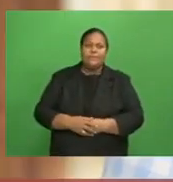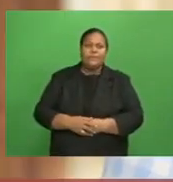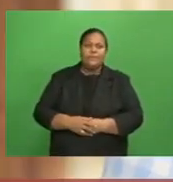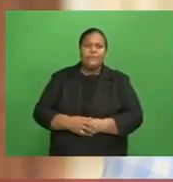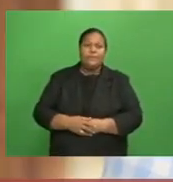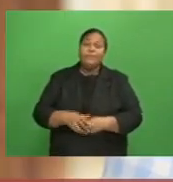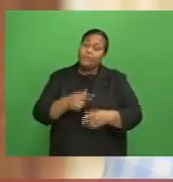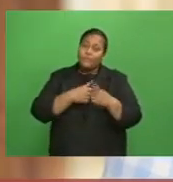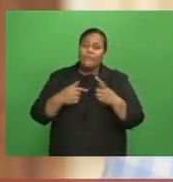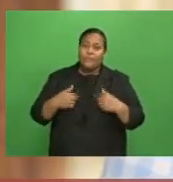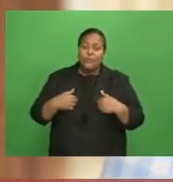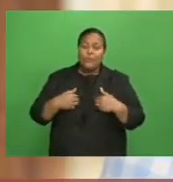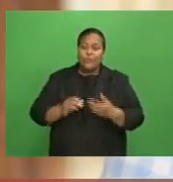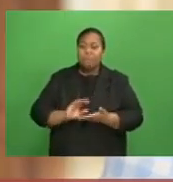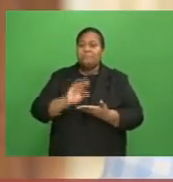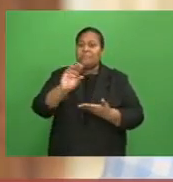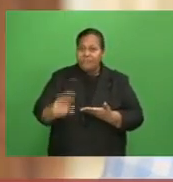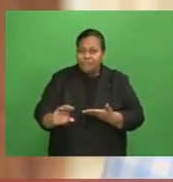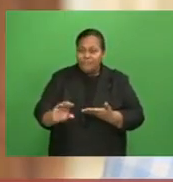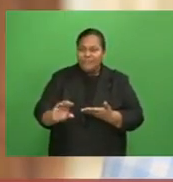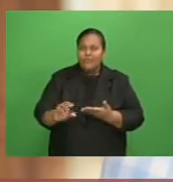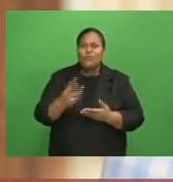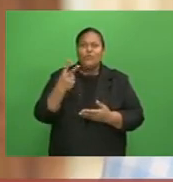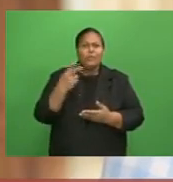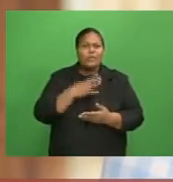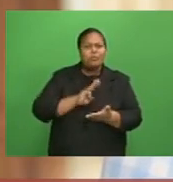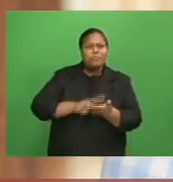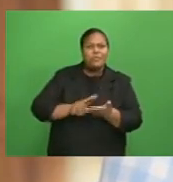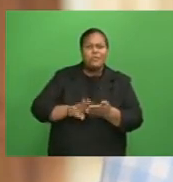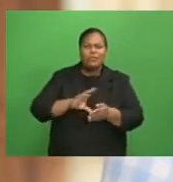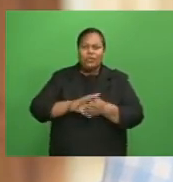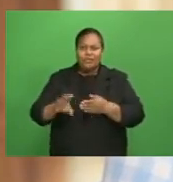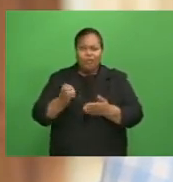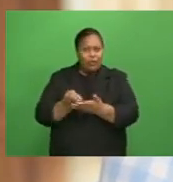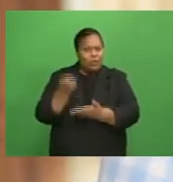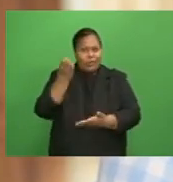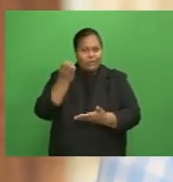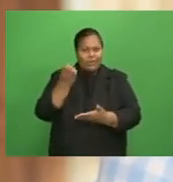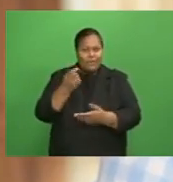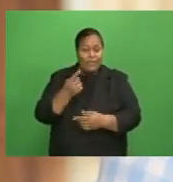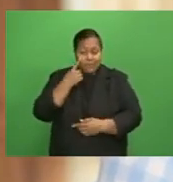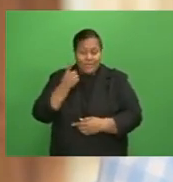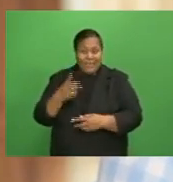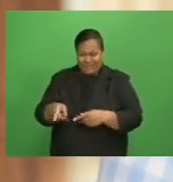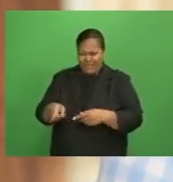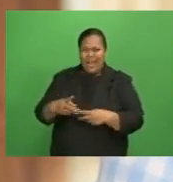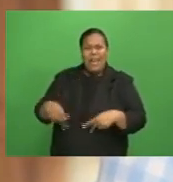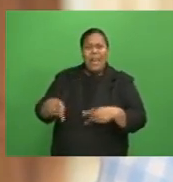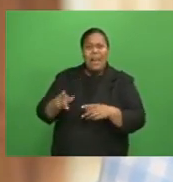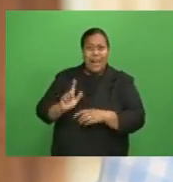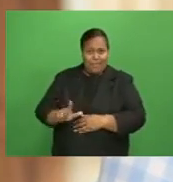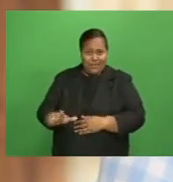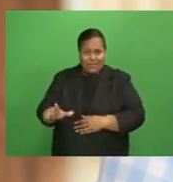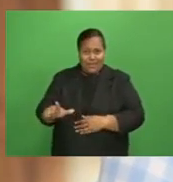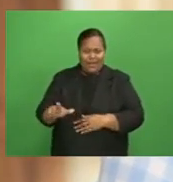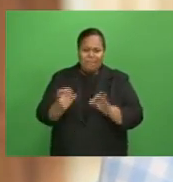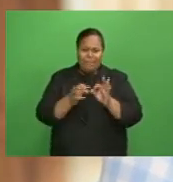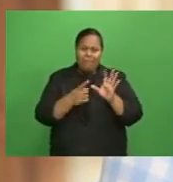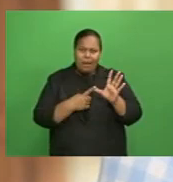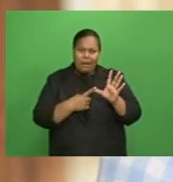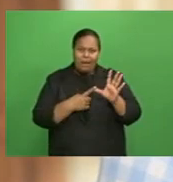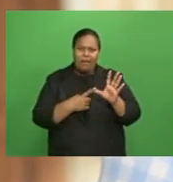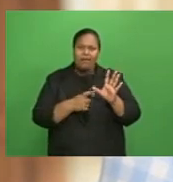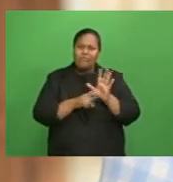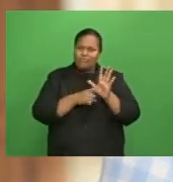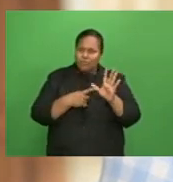nearly $200 million into the economy, and you see what that means to a place like Lambasa, small towns like Ba, Rakiraki,